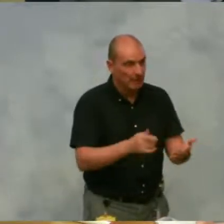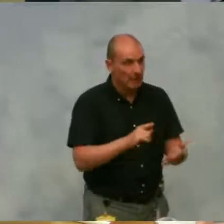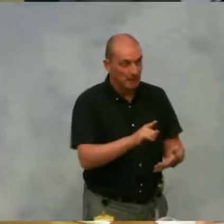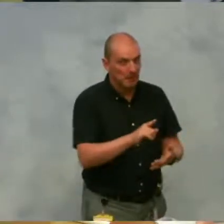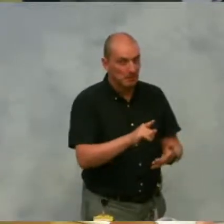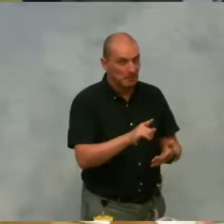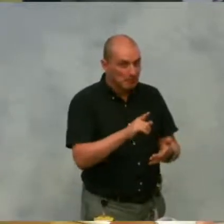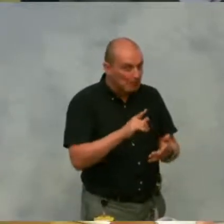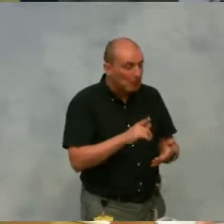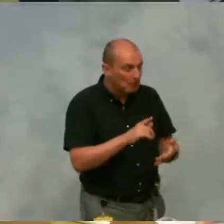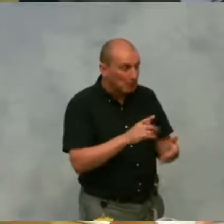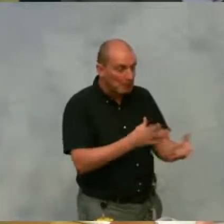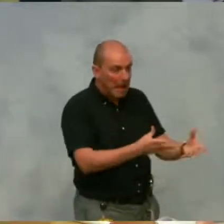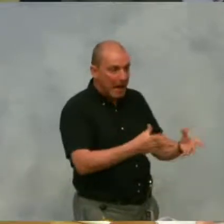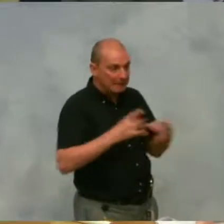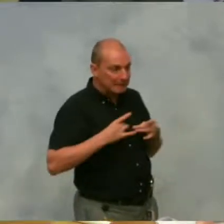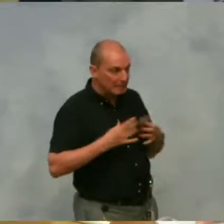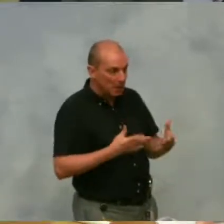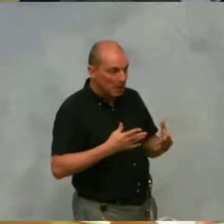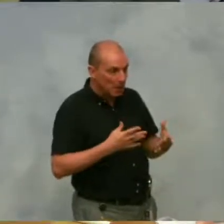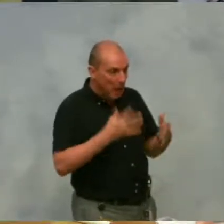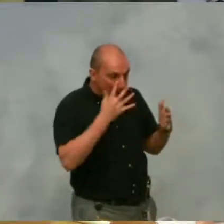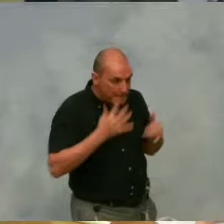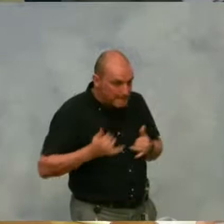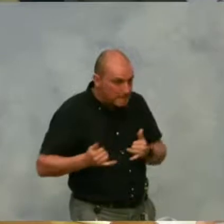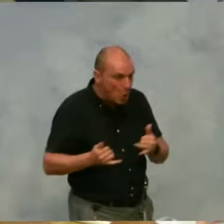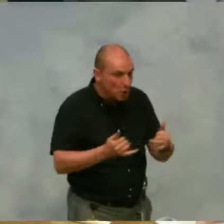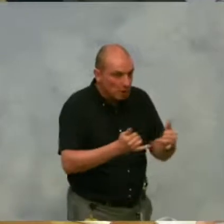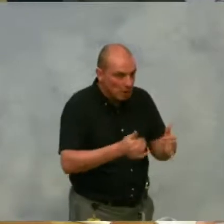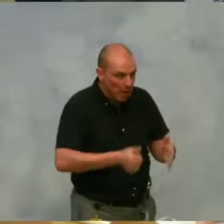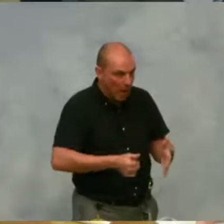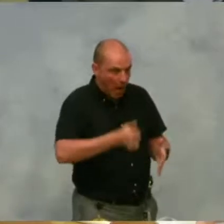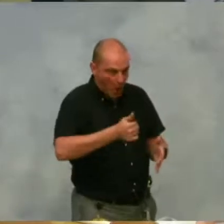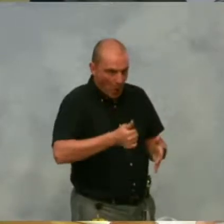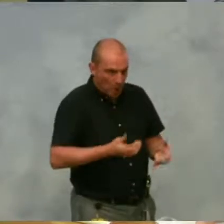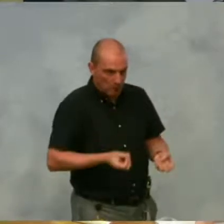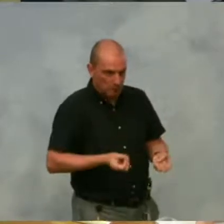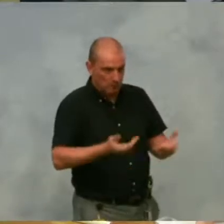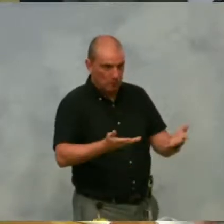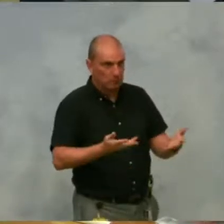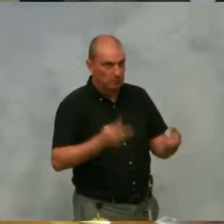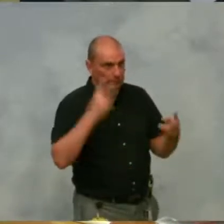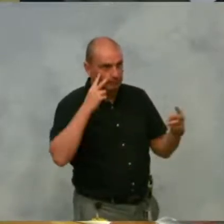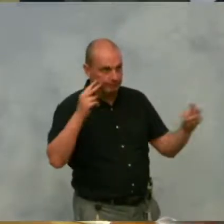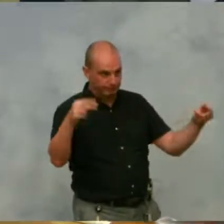ongoing, how do we monitor that, and I'll take that back to my team. Thank you.